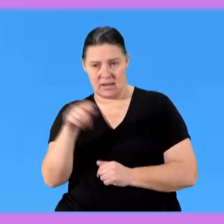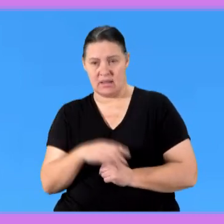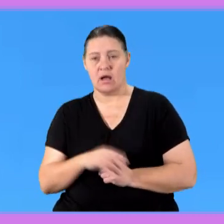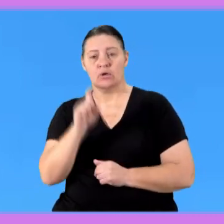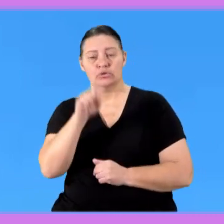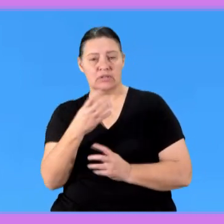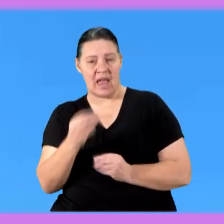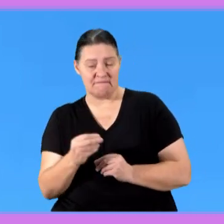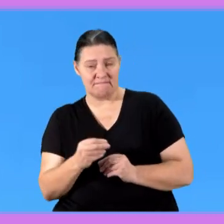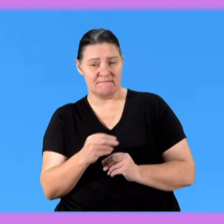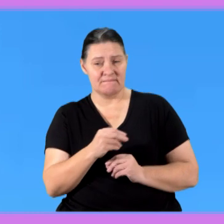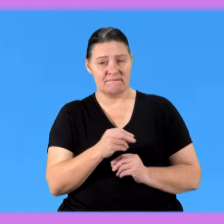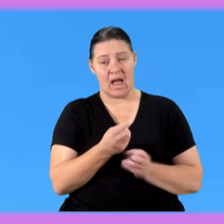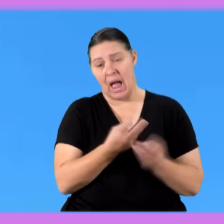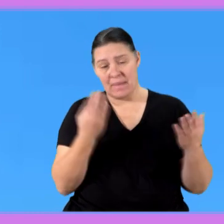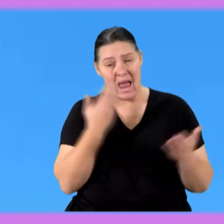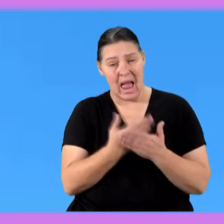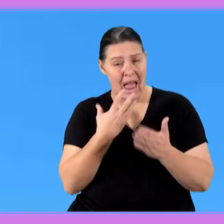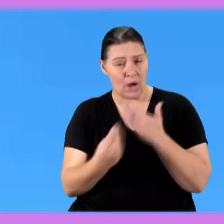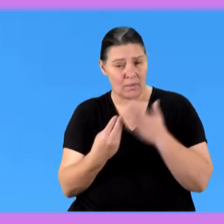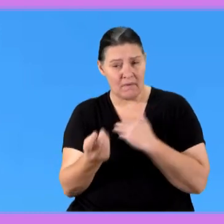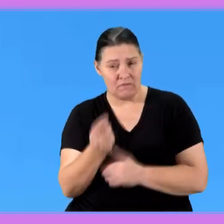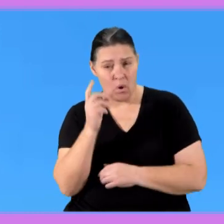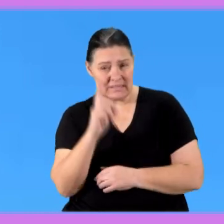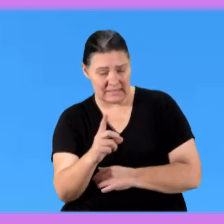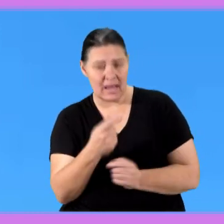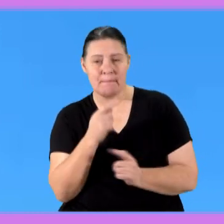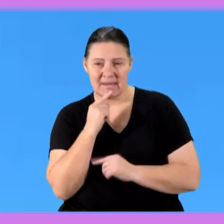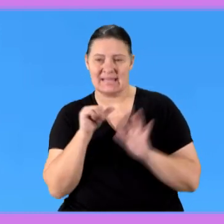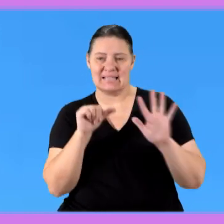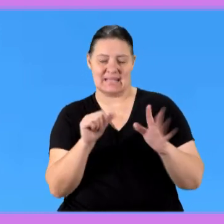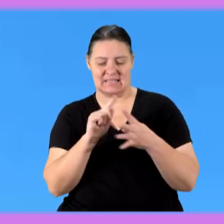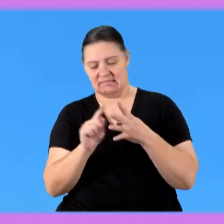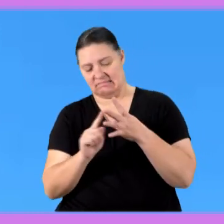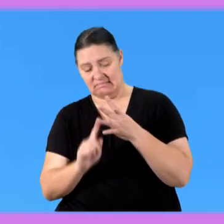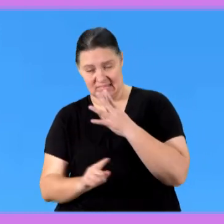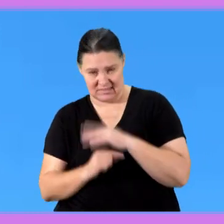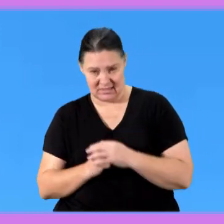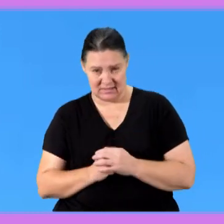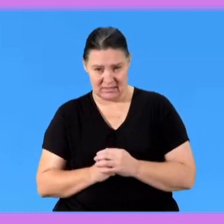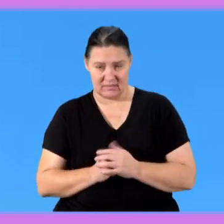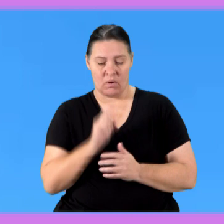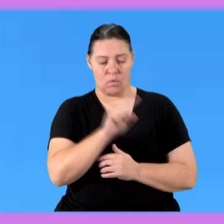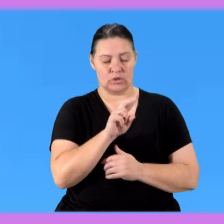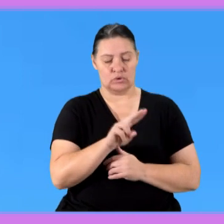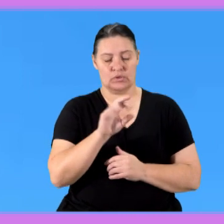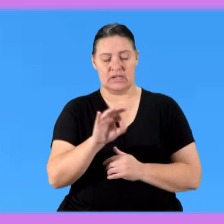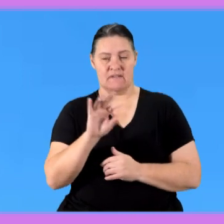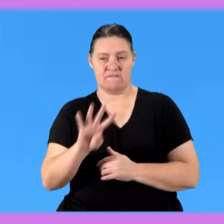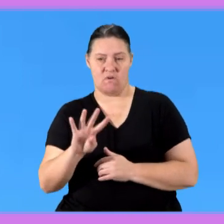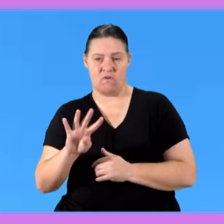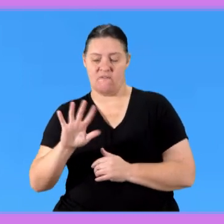have 6 possible outcomes. Do we agree? Yes, okay, so it's 1, 2, 3,